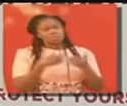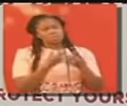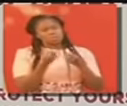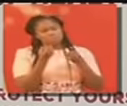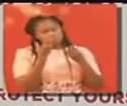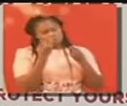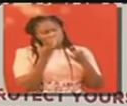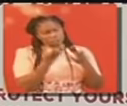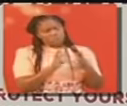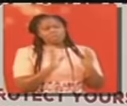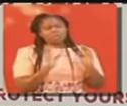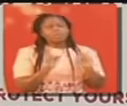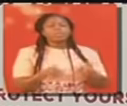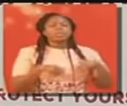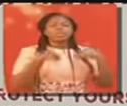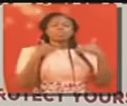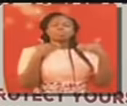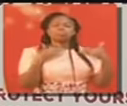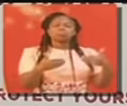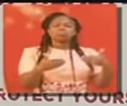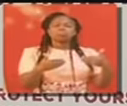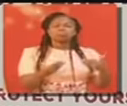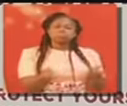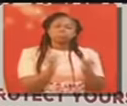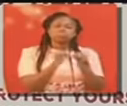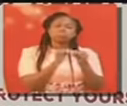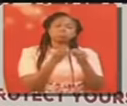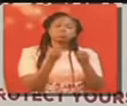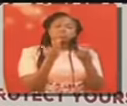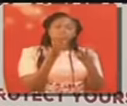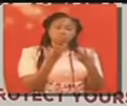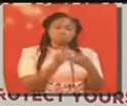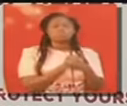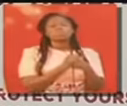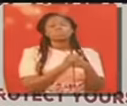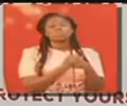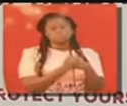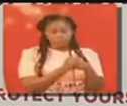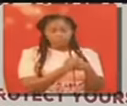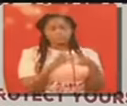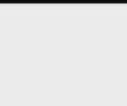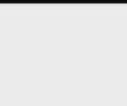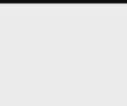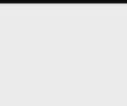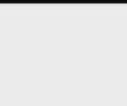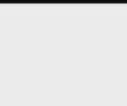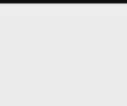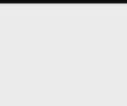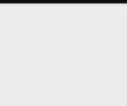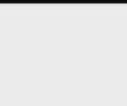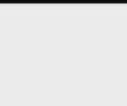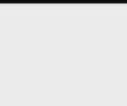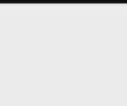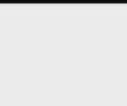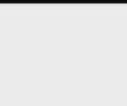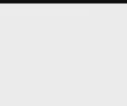would now like to move on to the epidemiologic update, where there are a few slides that we would like to present.